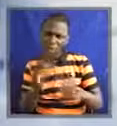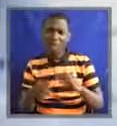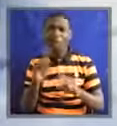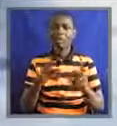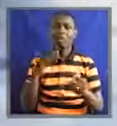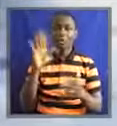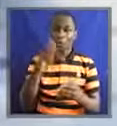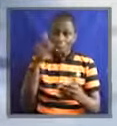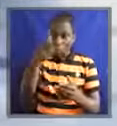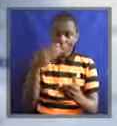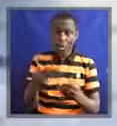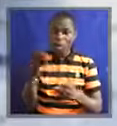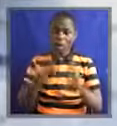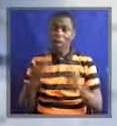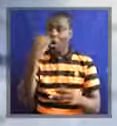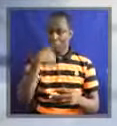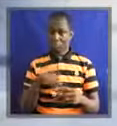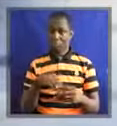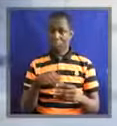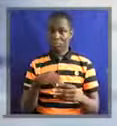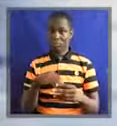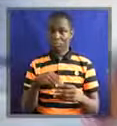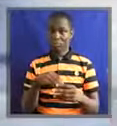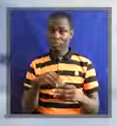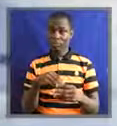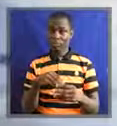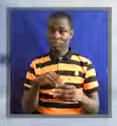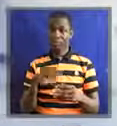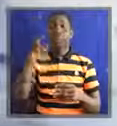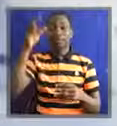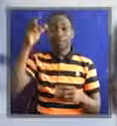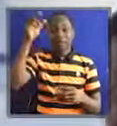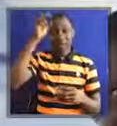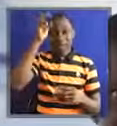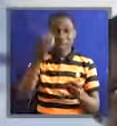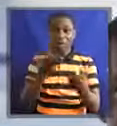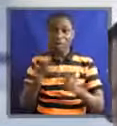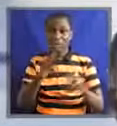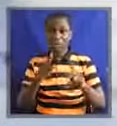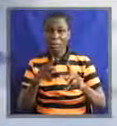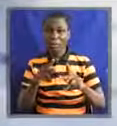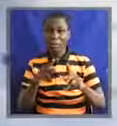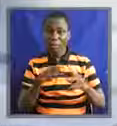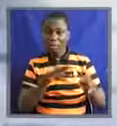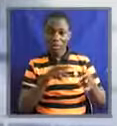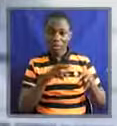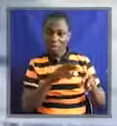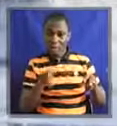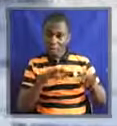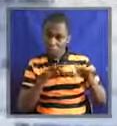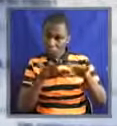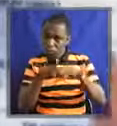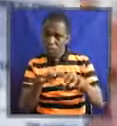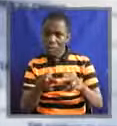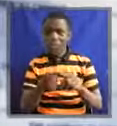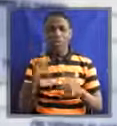wɔbɛdie na mmom nam bible so wotwe wadwe agyina so sɛ ɔbonsam ɔpɛ convert nti ɔbonsam agency biara ɔyu